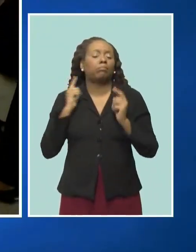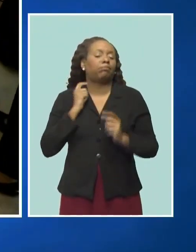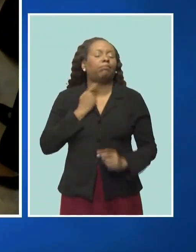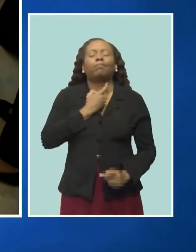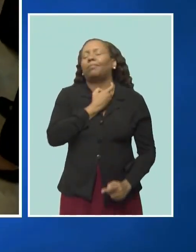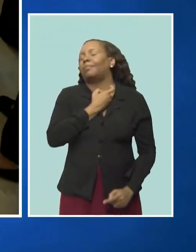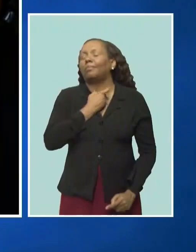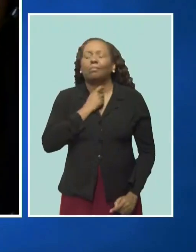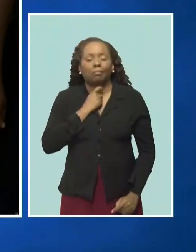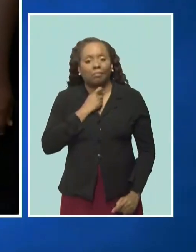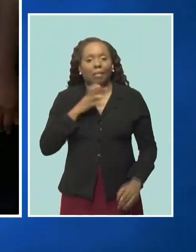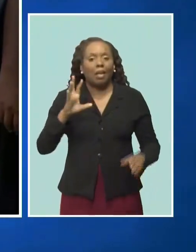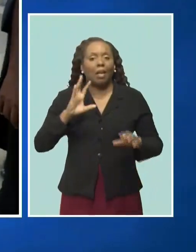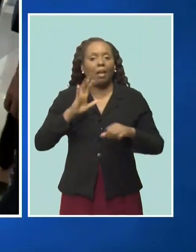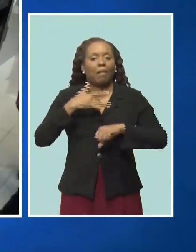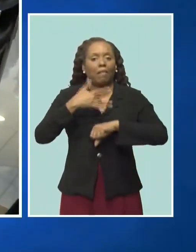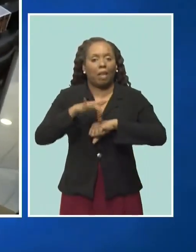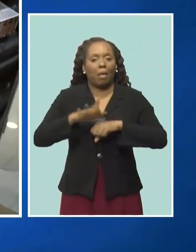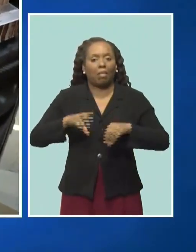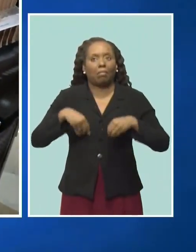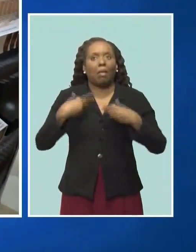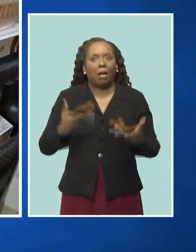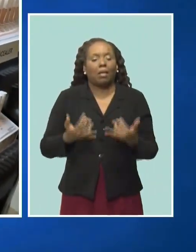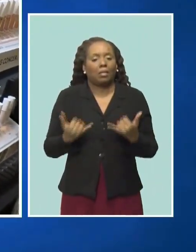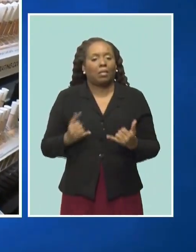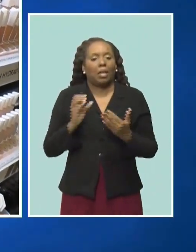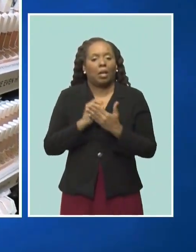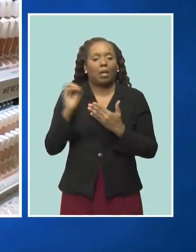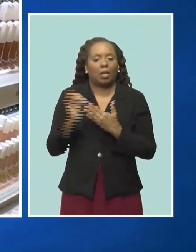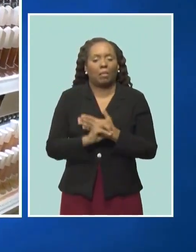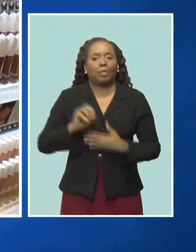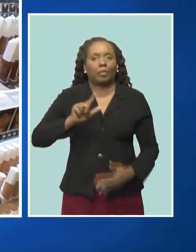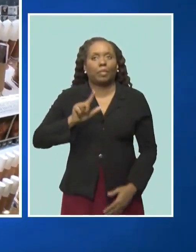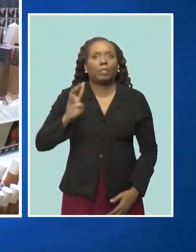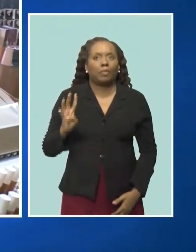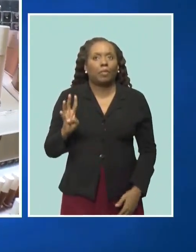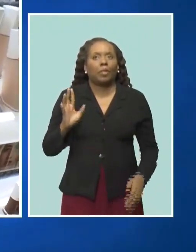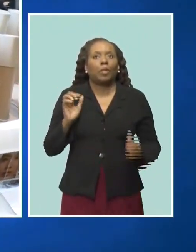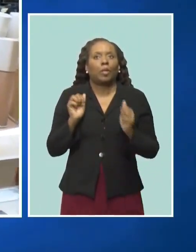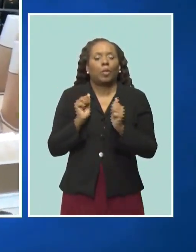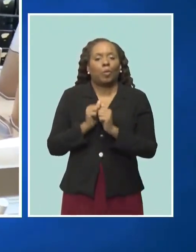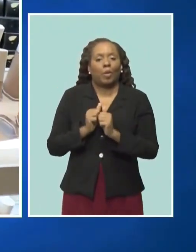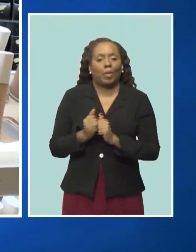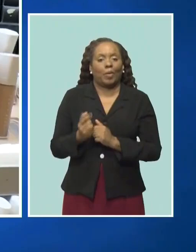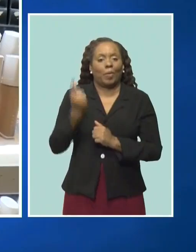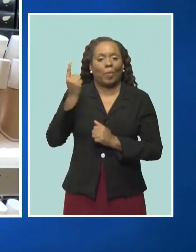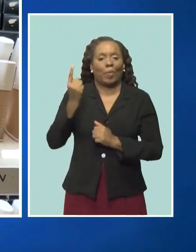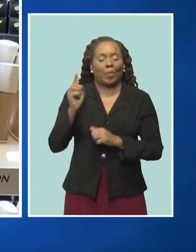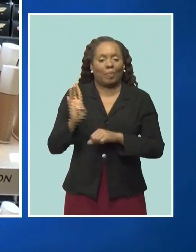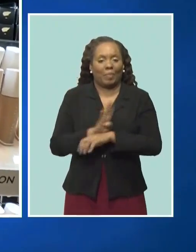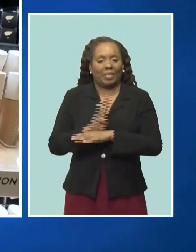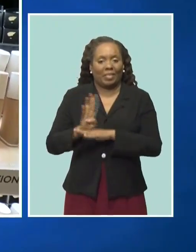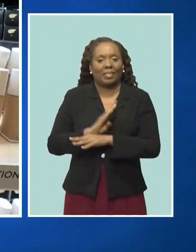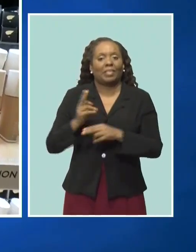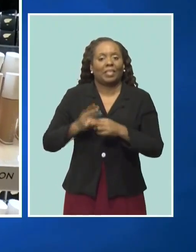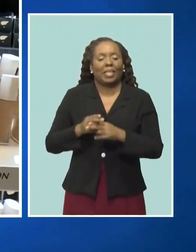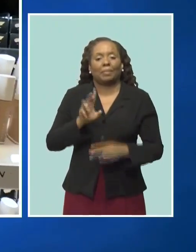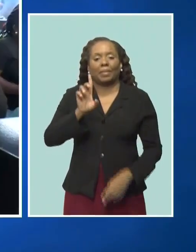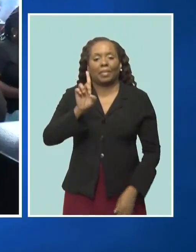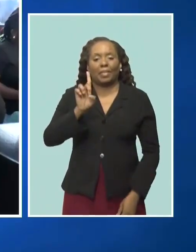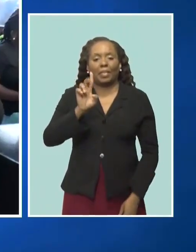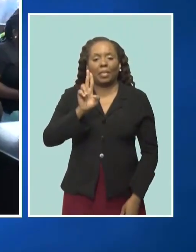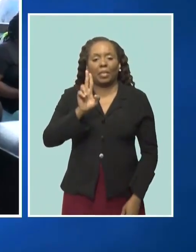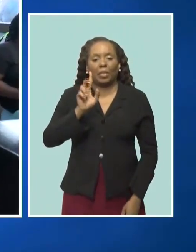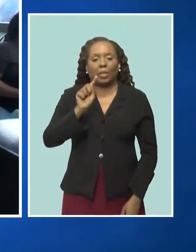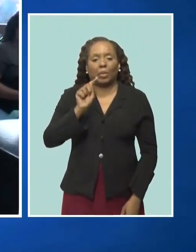on island from today, October 24, under an exclusive arrangement with Duty Free Caribbean Barbados.